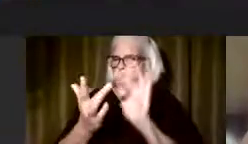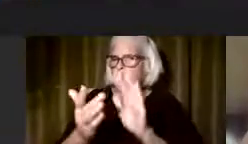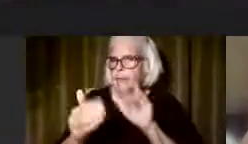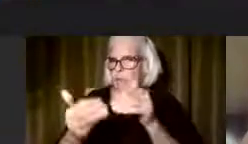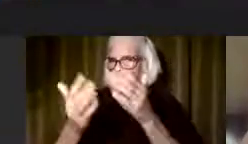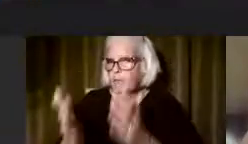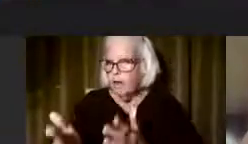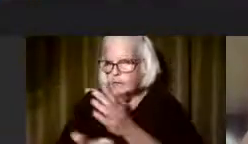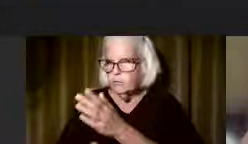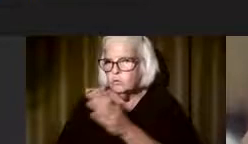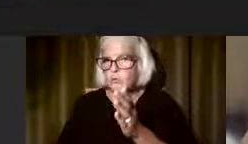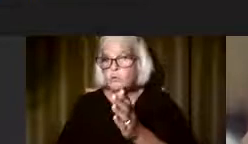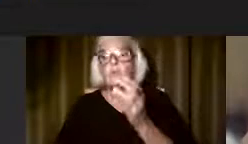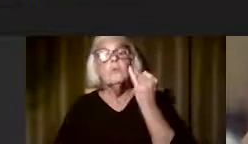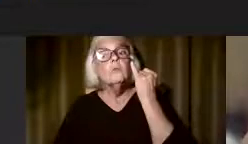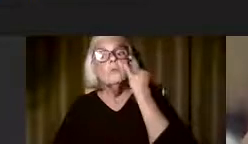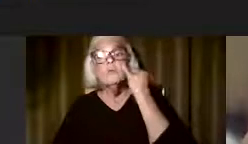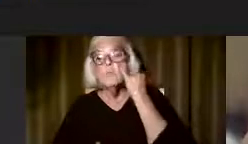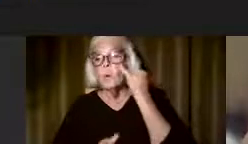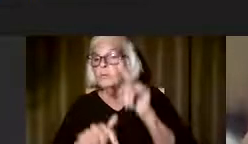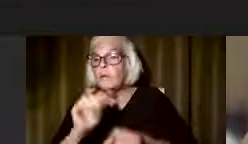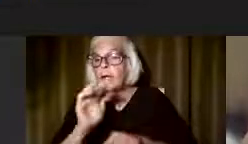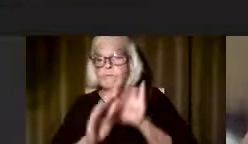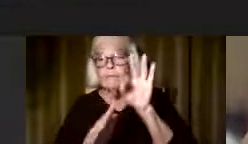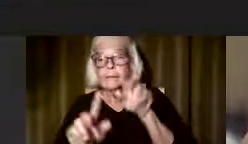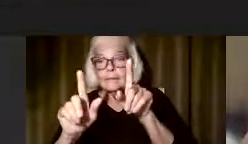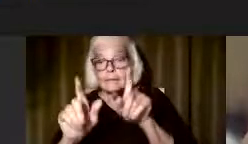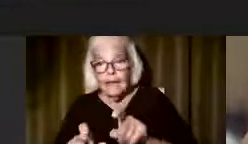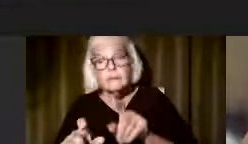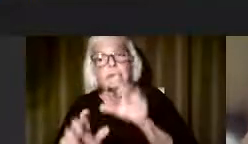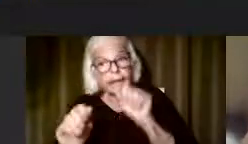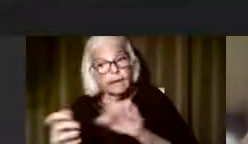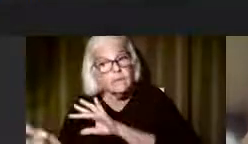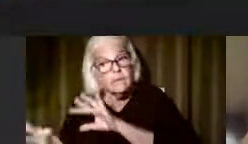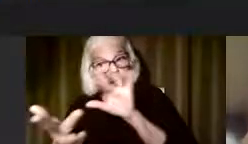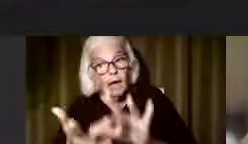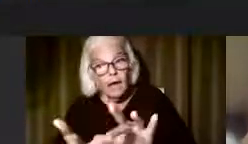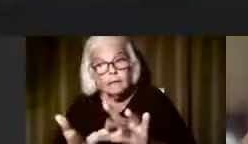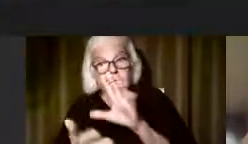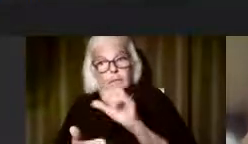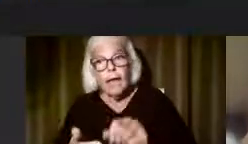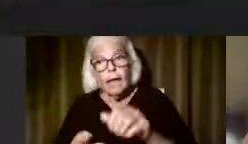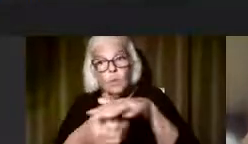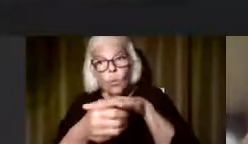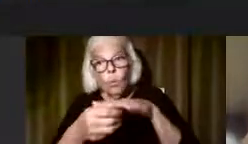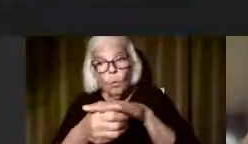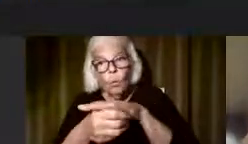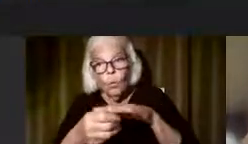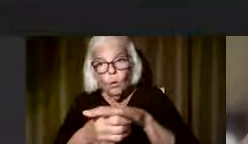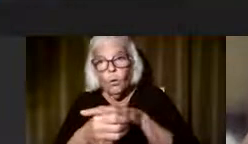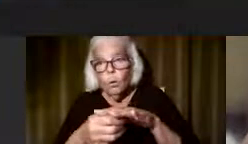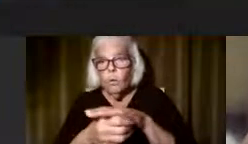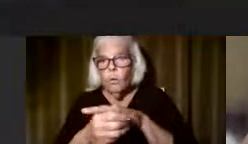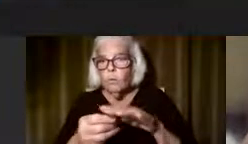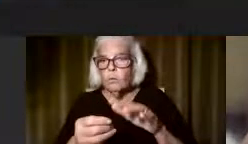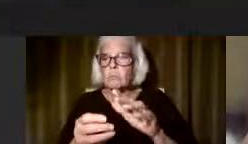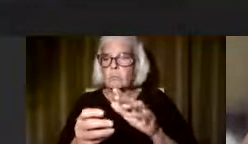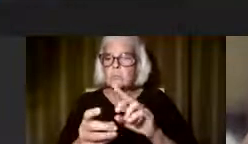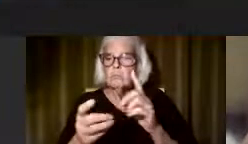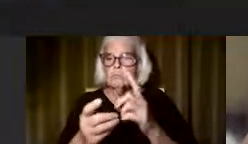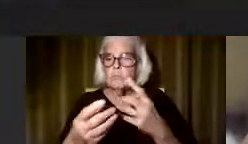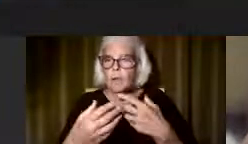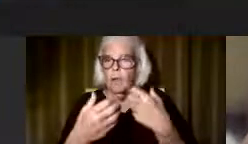Department of Health directly, and they have resources to assist with COVID